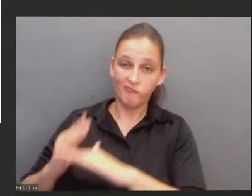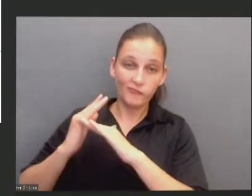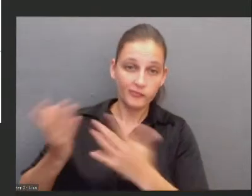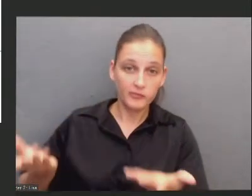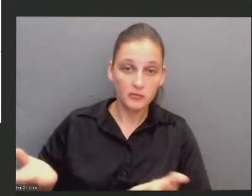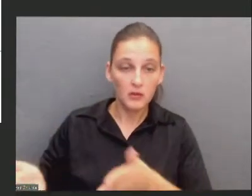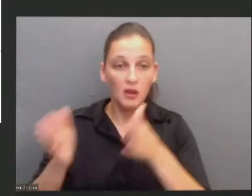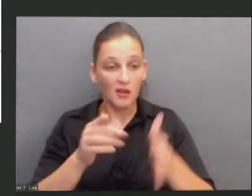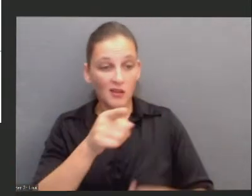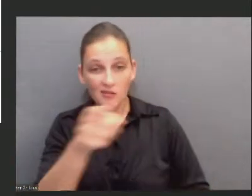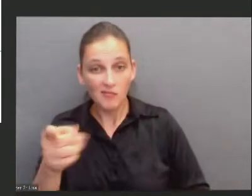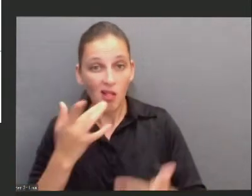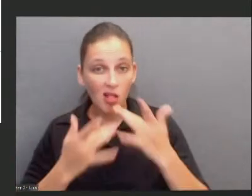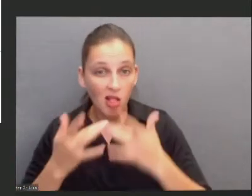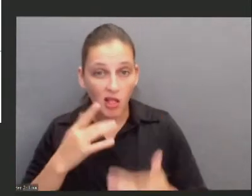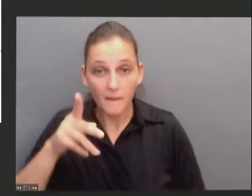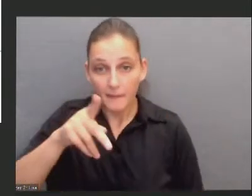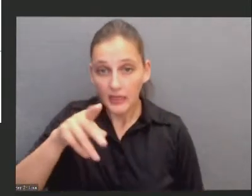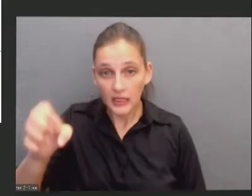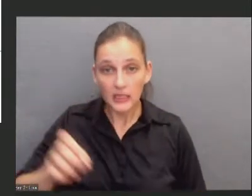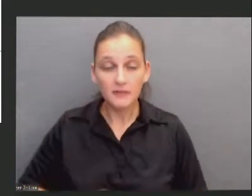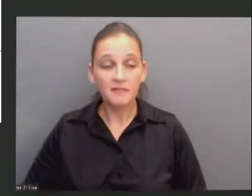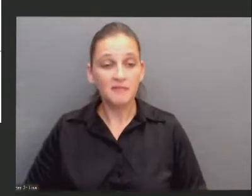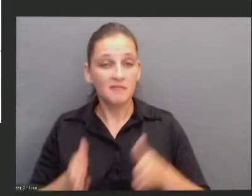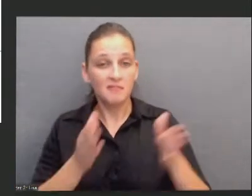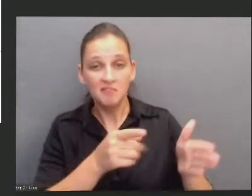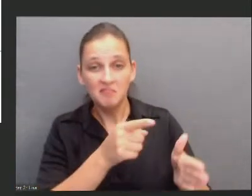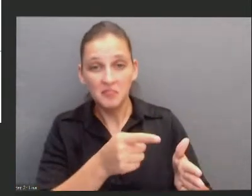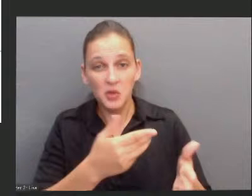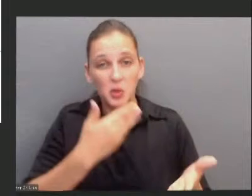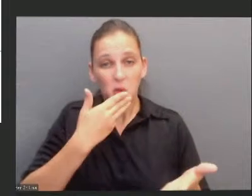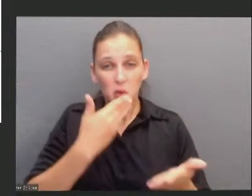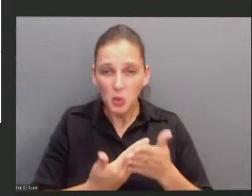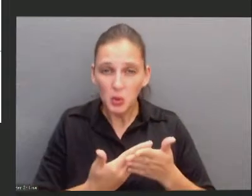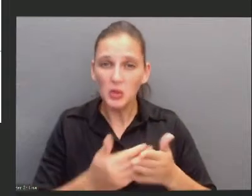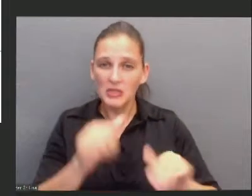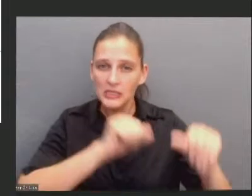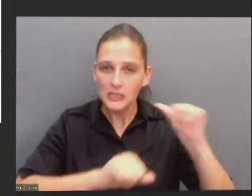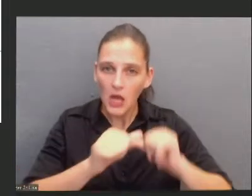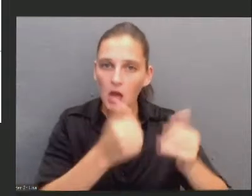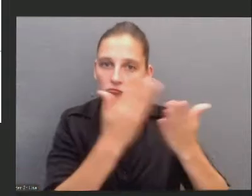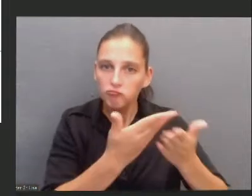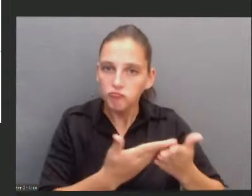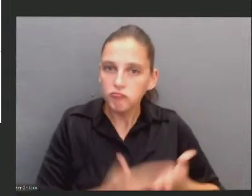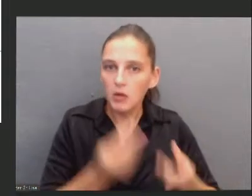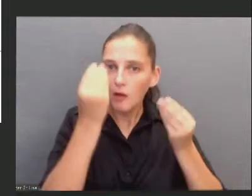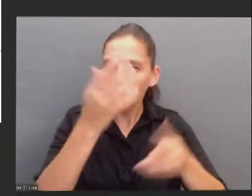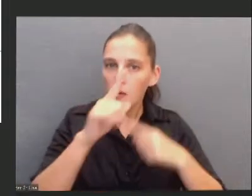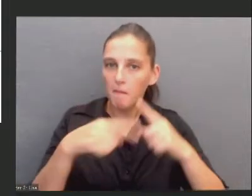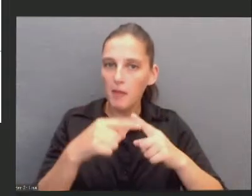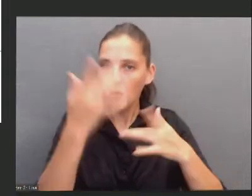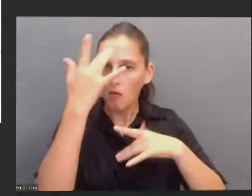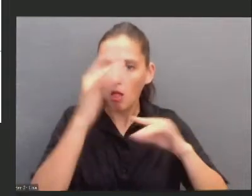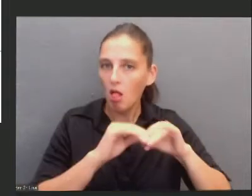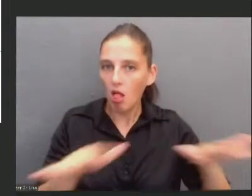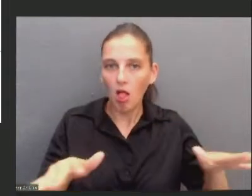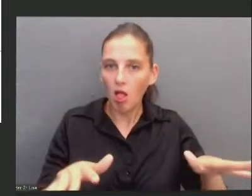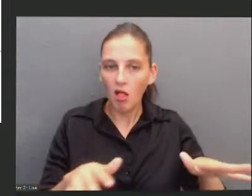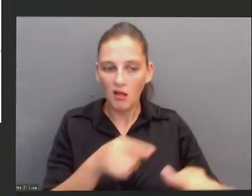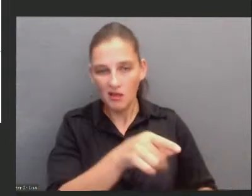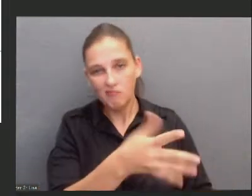protective equipment, access to good science-based information about the pandemic as that information continues